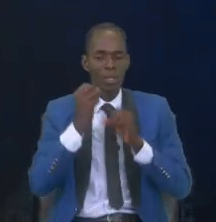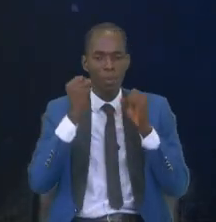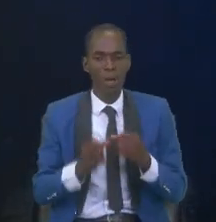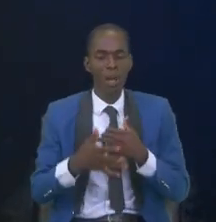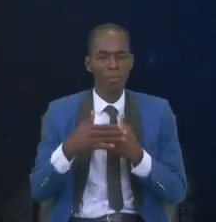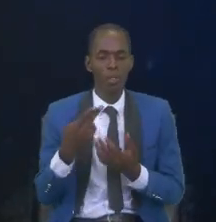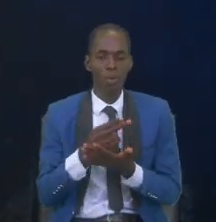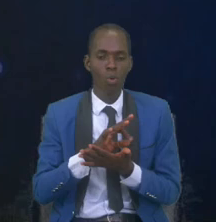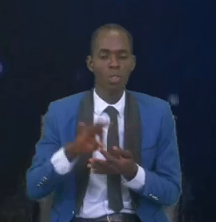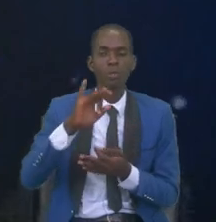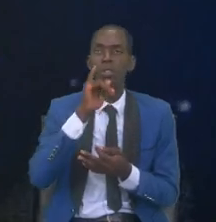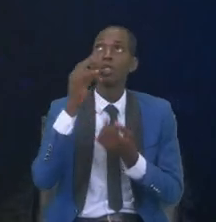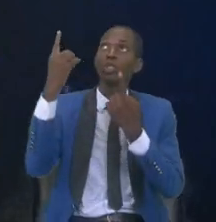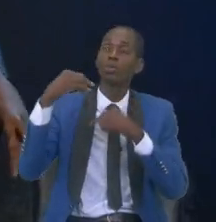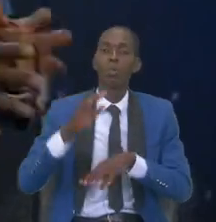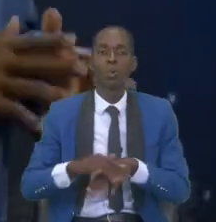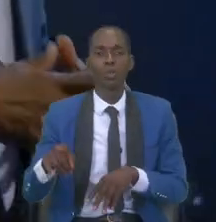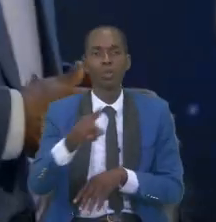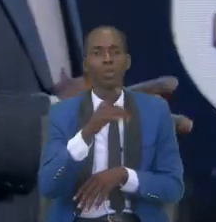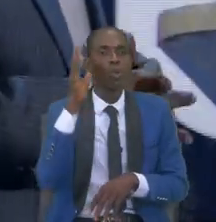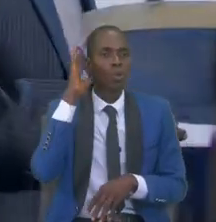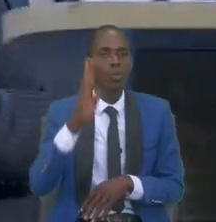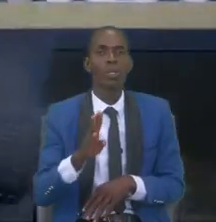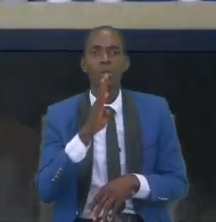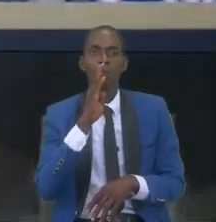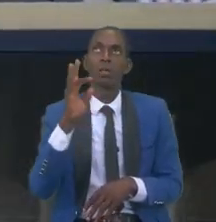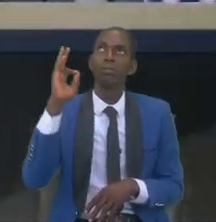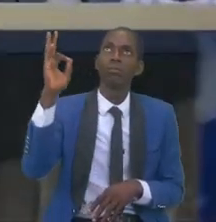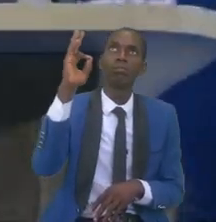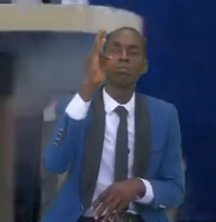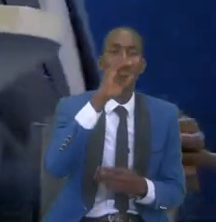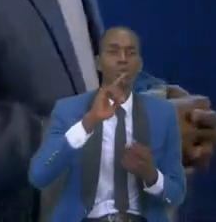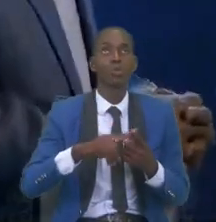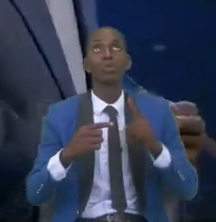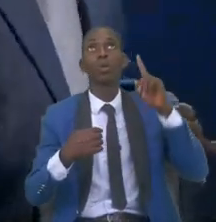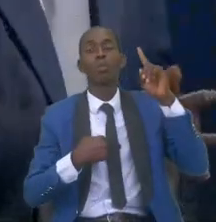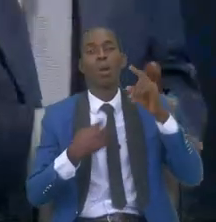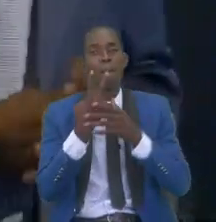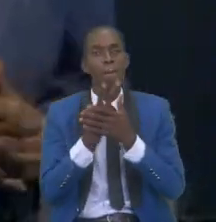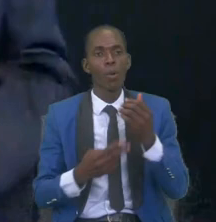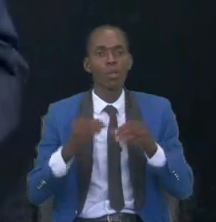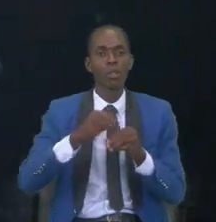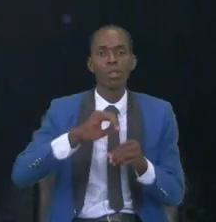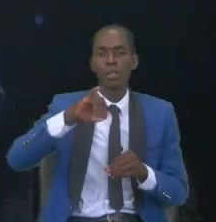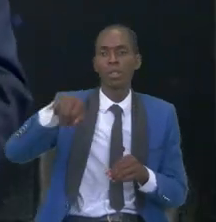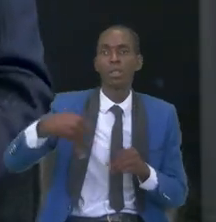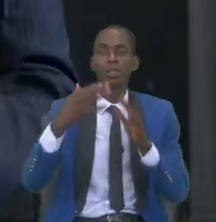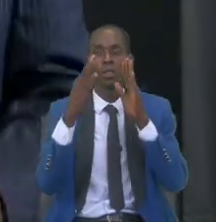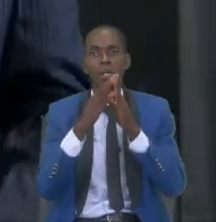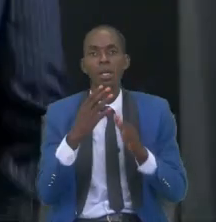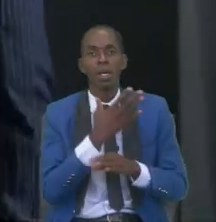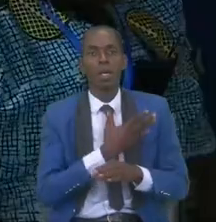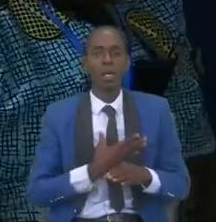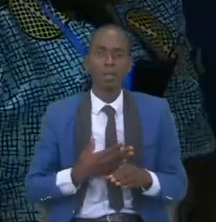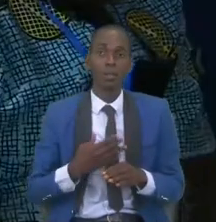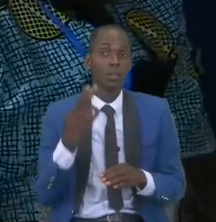come upon you. And ye shall be witnesses unto me, both in Jerusalem. That's why they